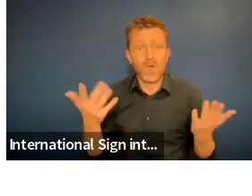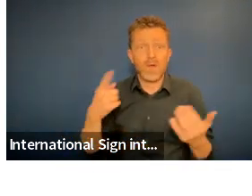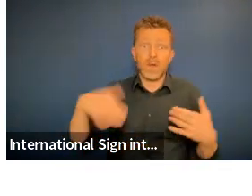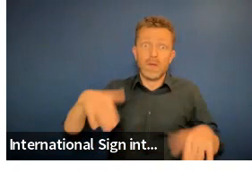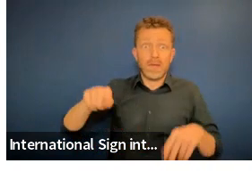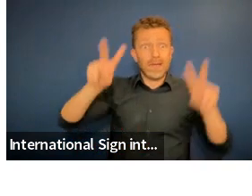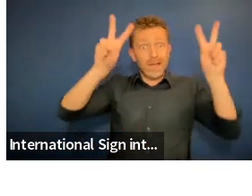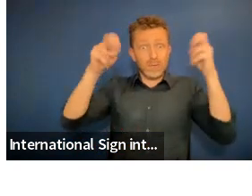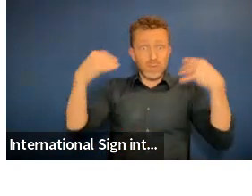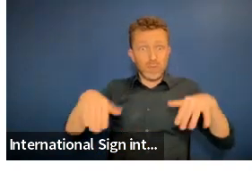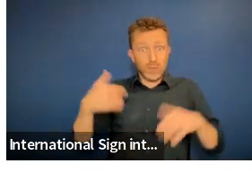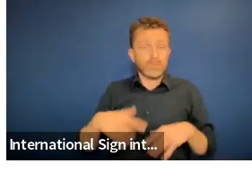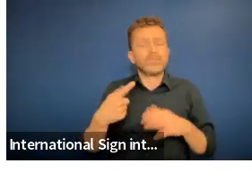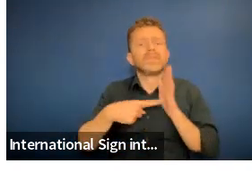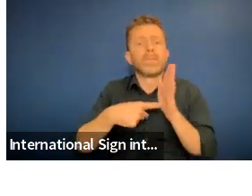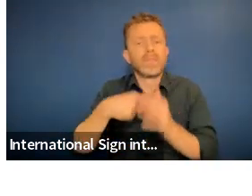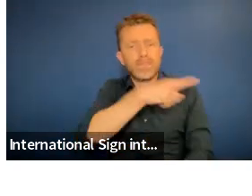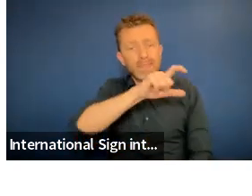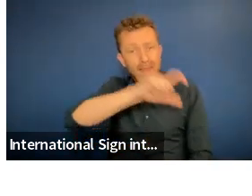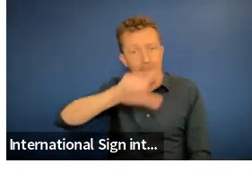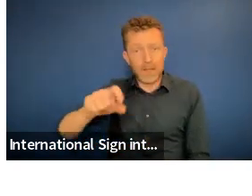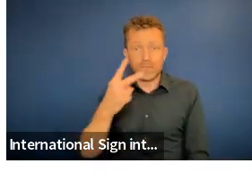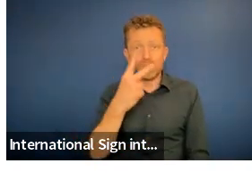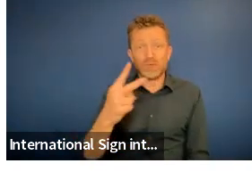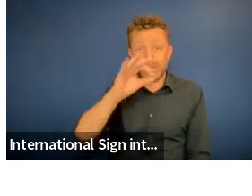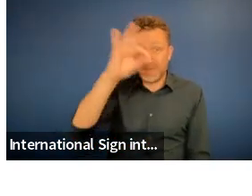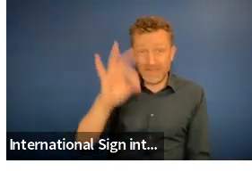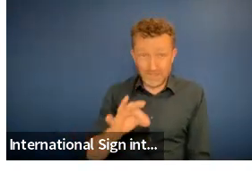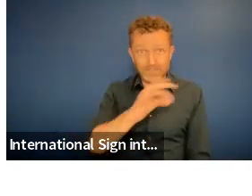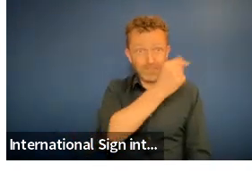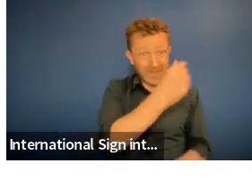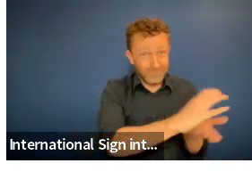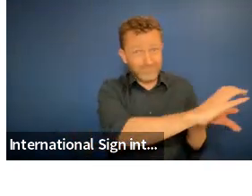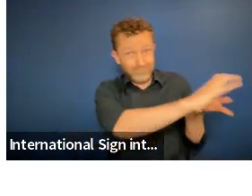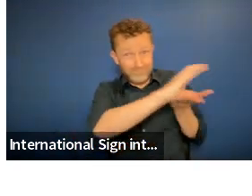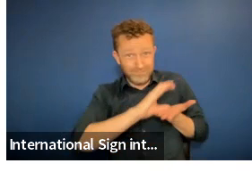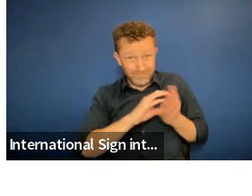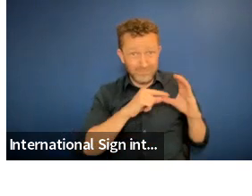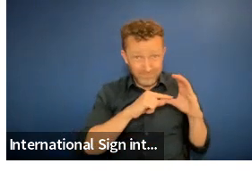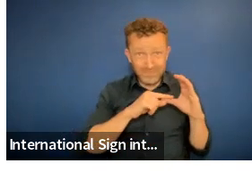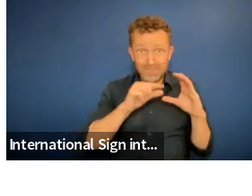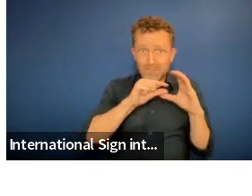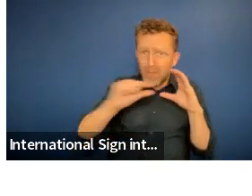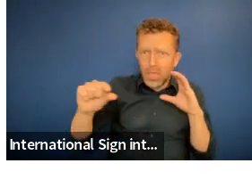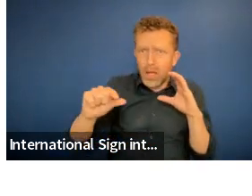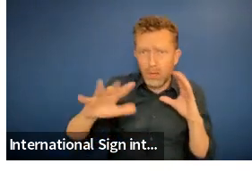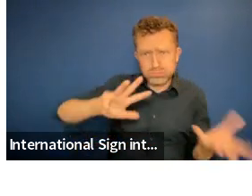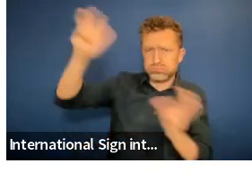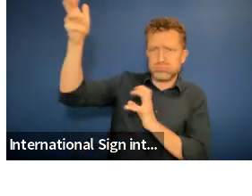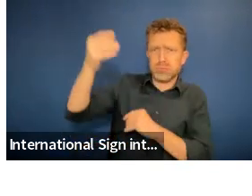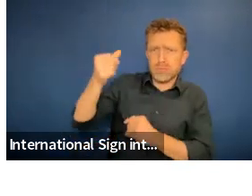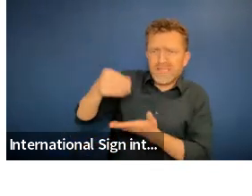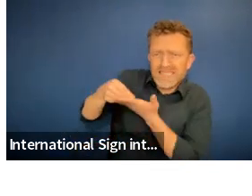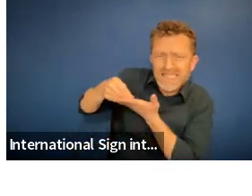cash transfers may not be, at least alone, the best policy instrument for covering health costs is that health costs